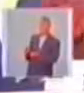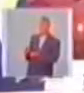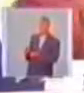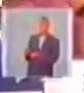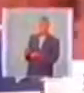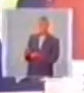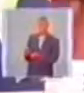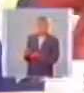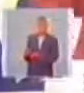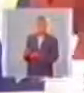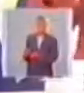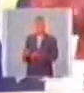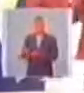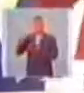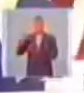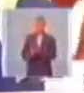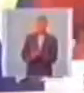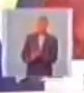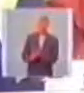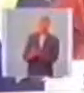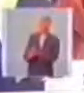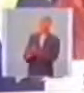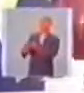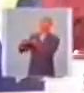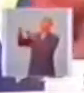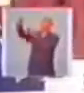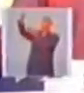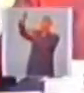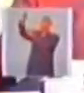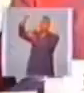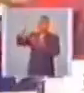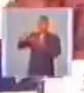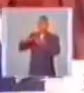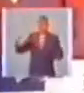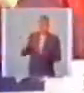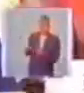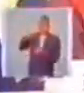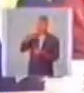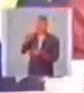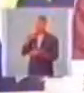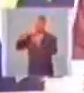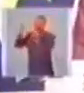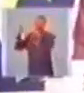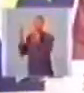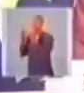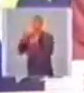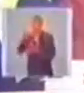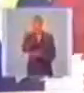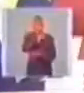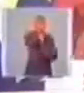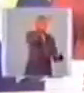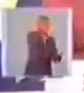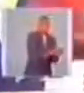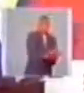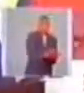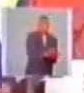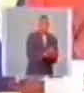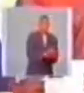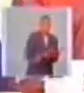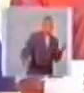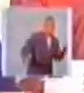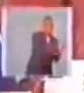say? Sir Levi for no all my portion, you know. His wife one day. You have to move you. And Levi for no